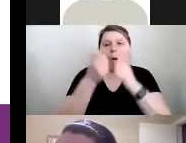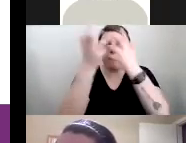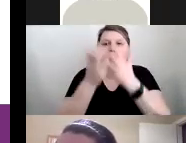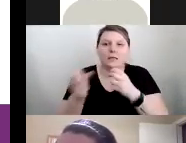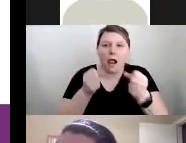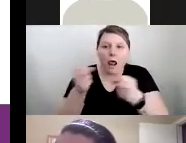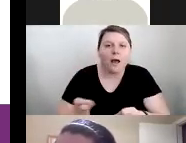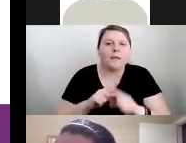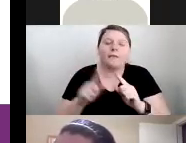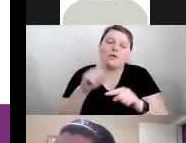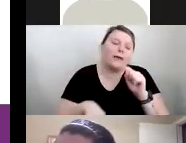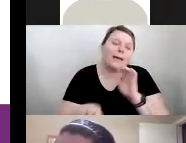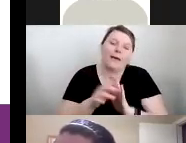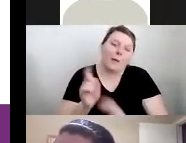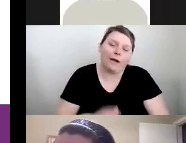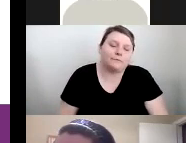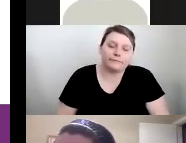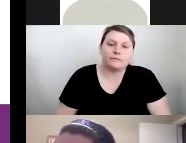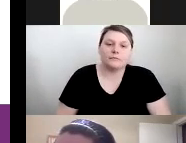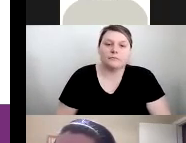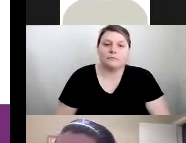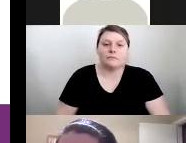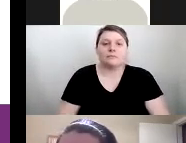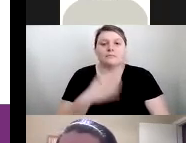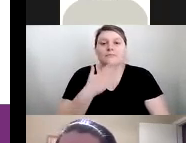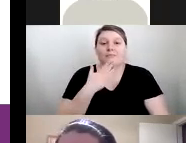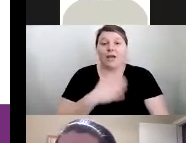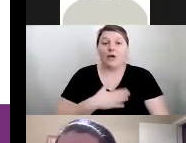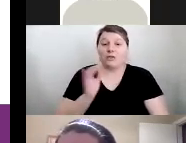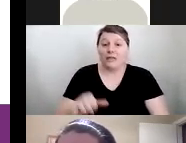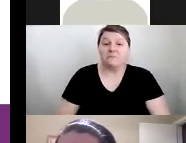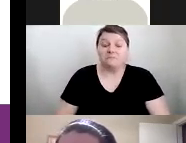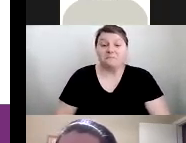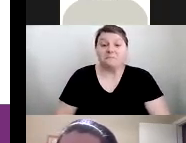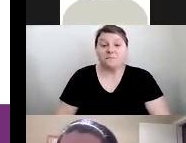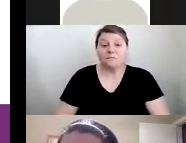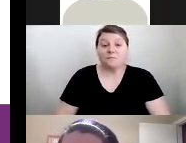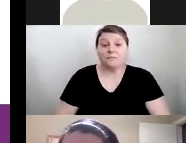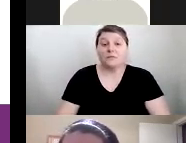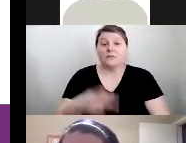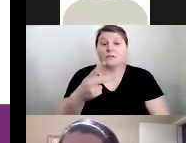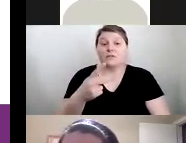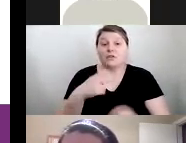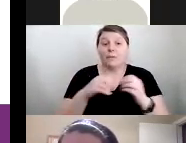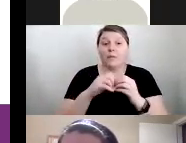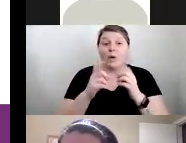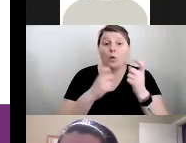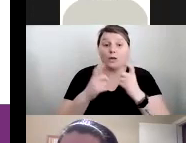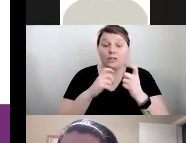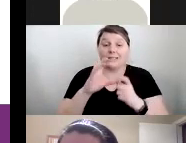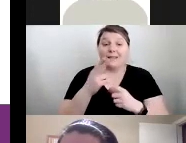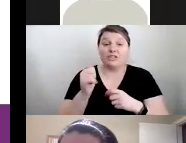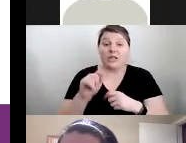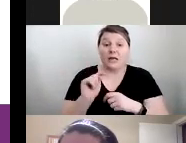certainly you can't pick where you go. Thank you. I appreciate that. We have two more questions in the chat.